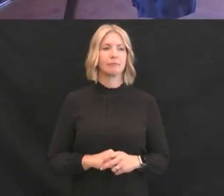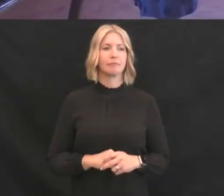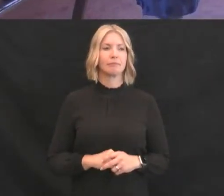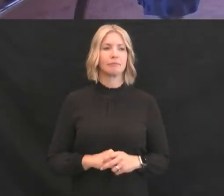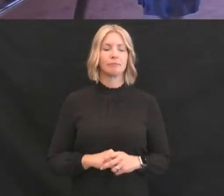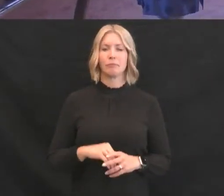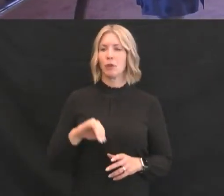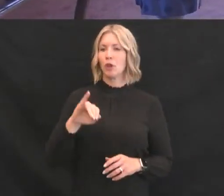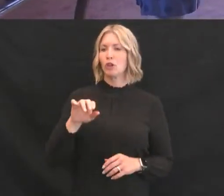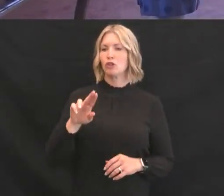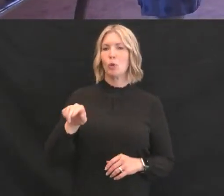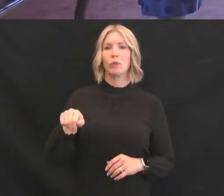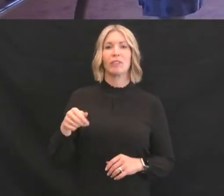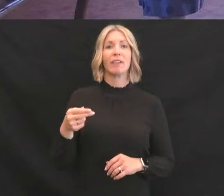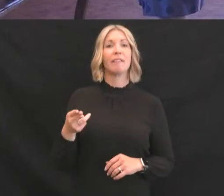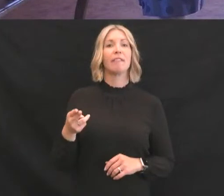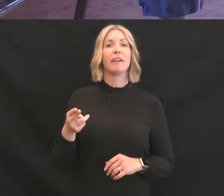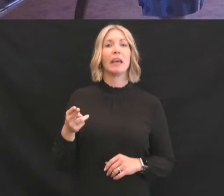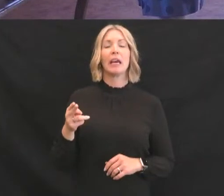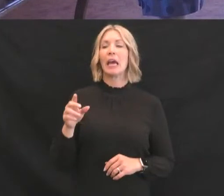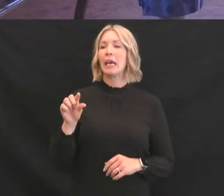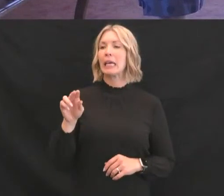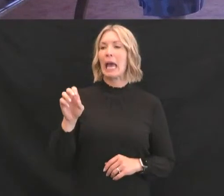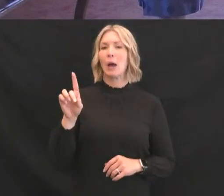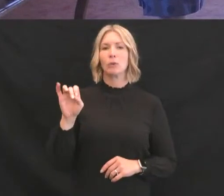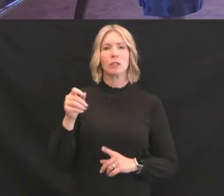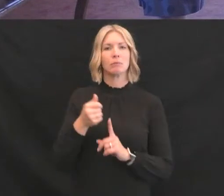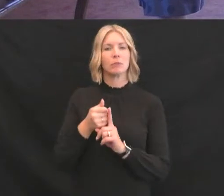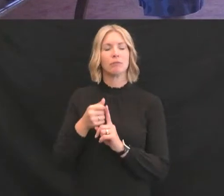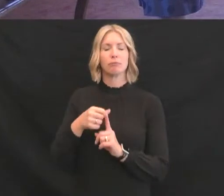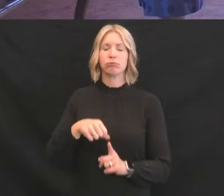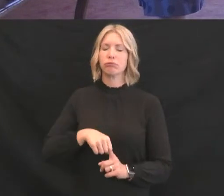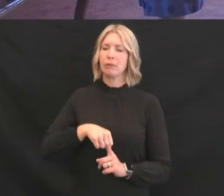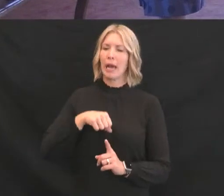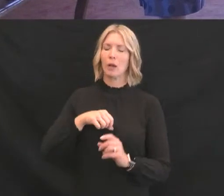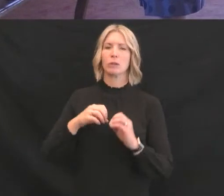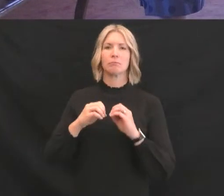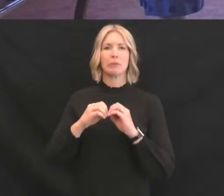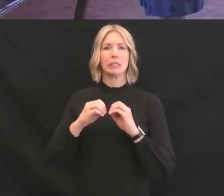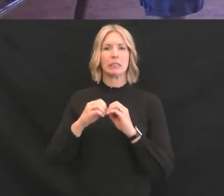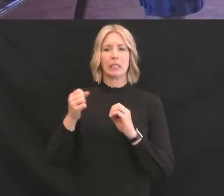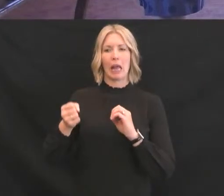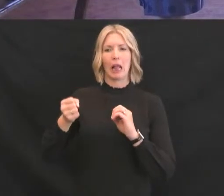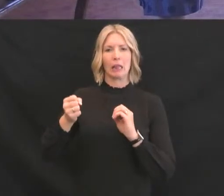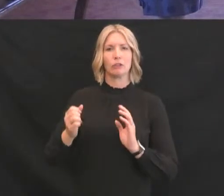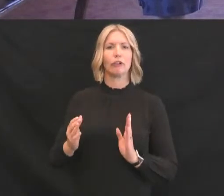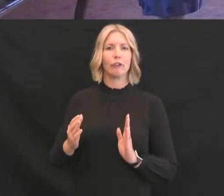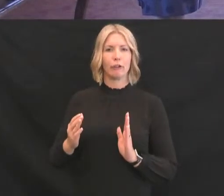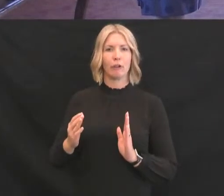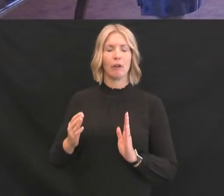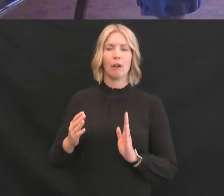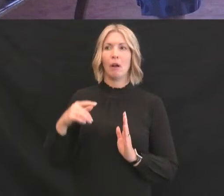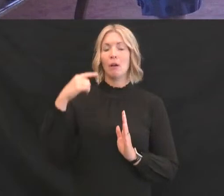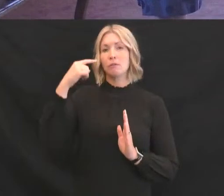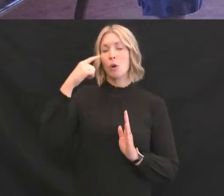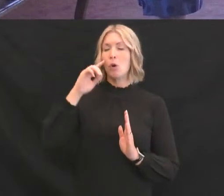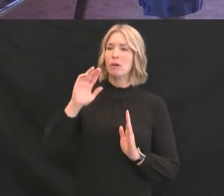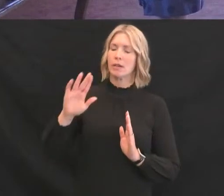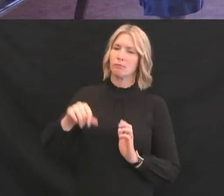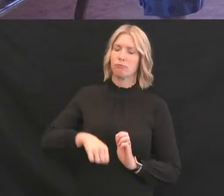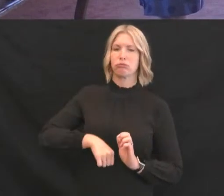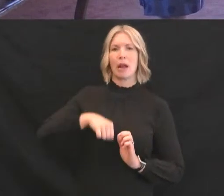Joseph Gowdy is a proud Métis elder, widely recognized for his public service and outstanding heritage and